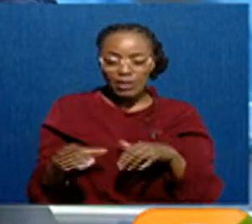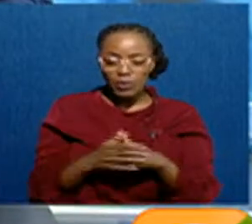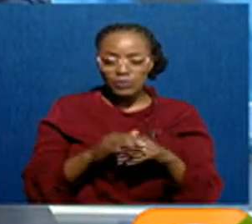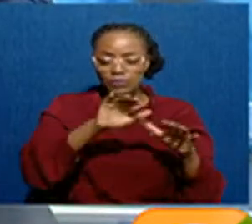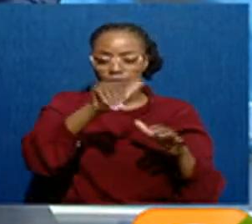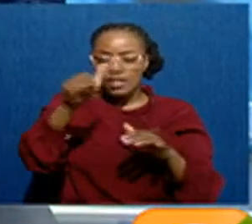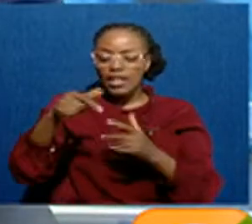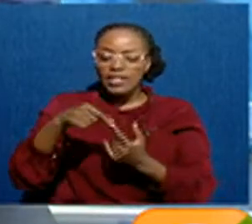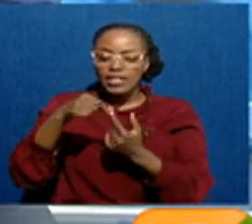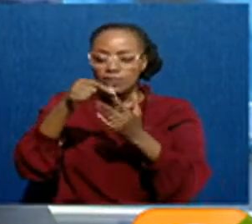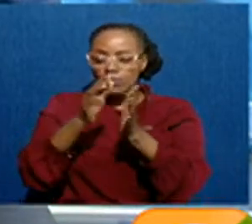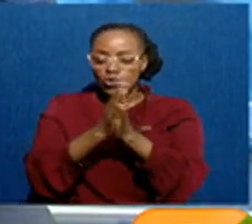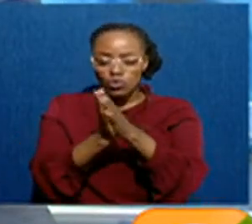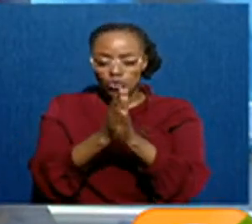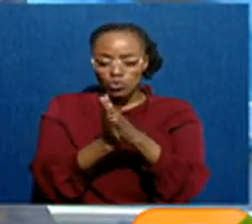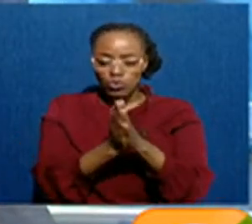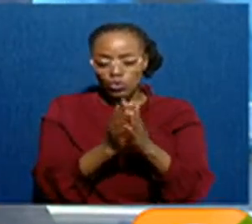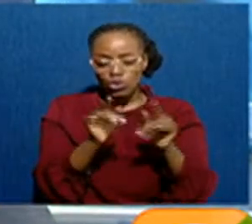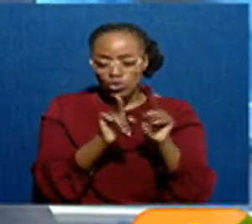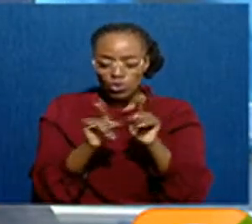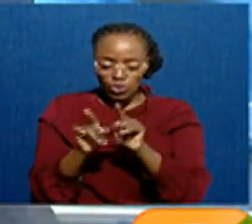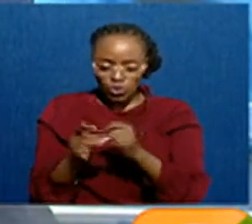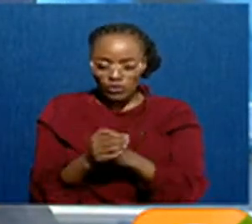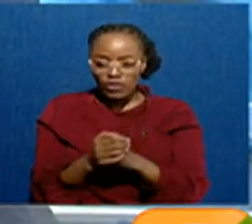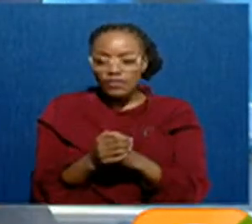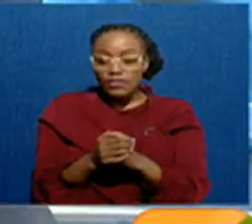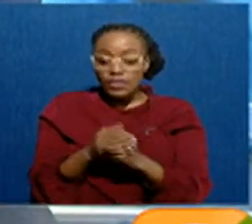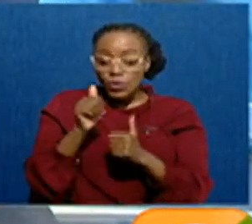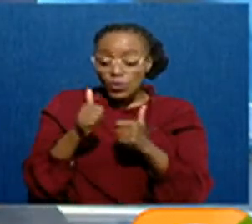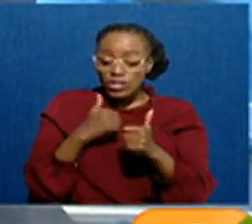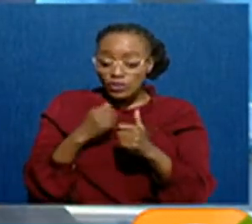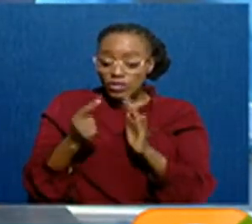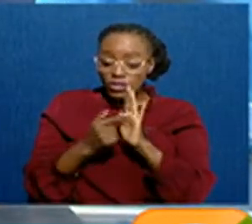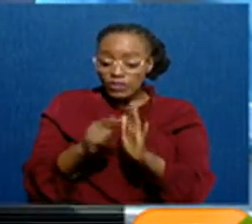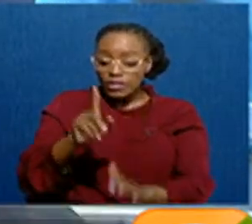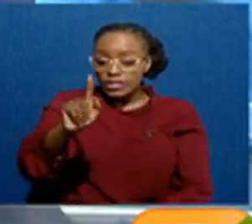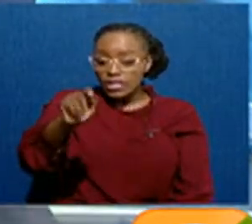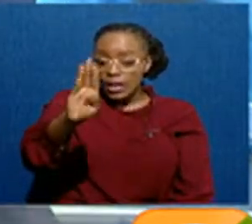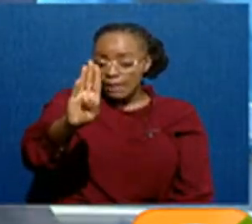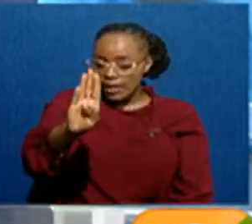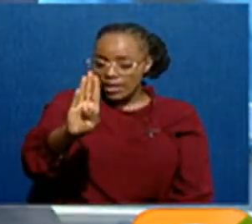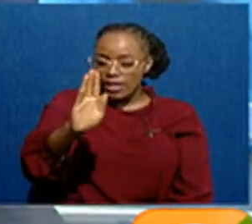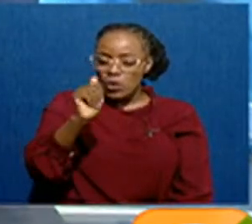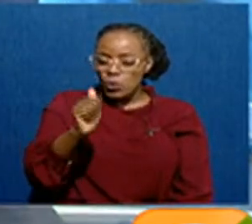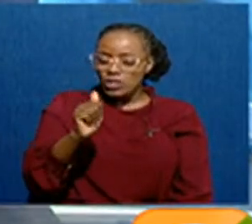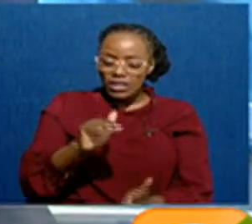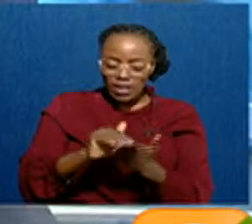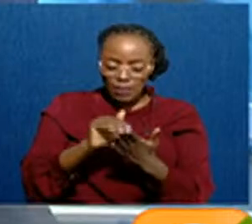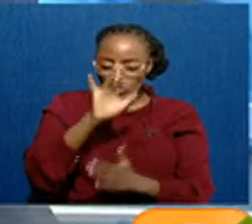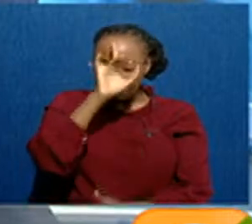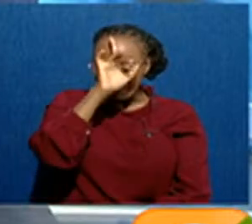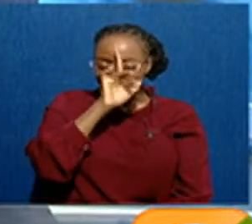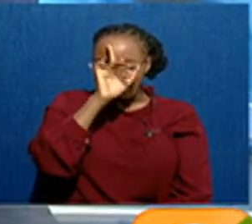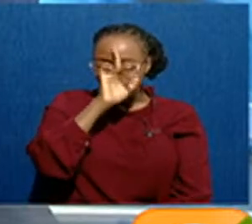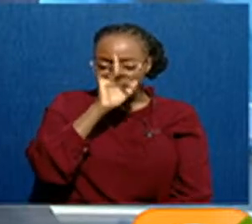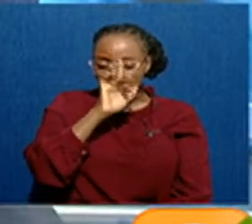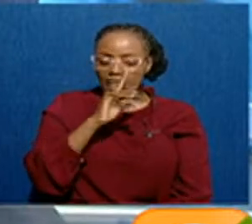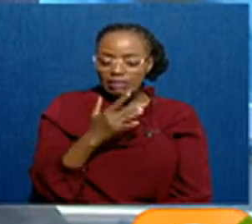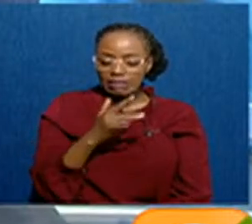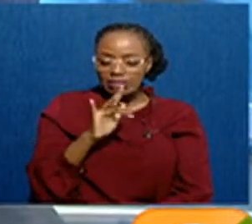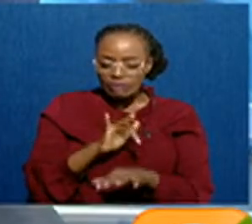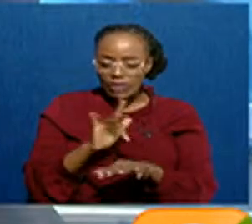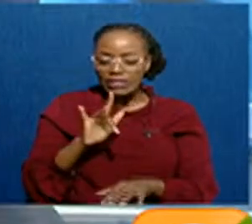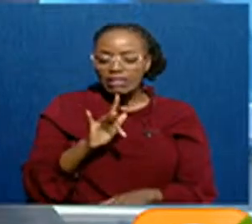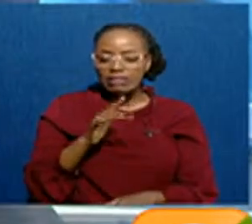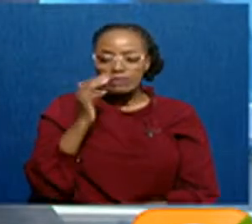here's another feature you maybe, it's a really eye-opener. You know, tuberculosis remains one of the most serious infectious